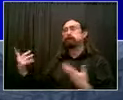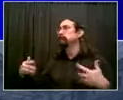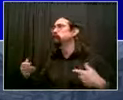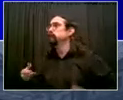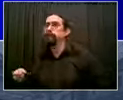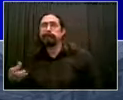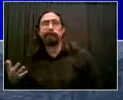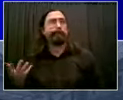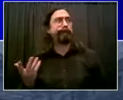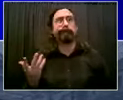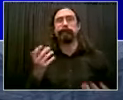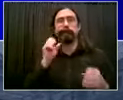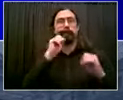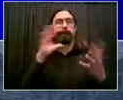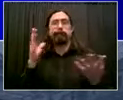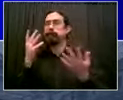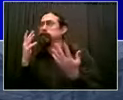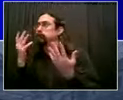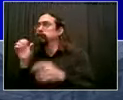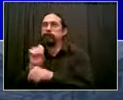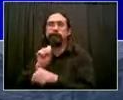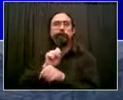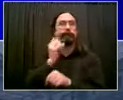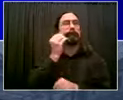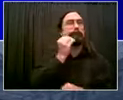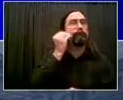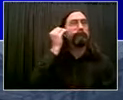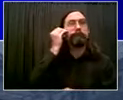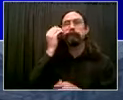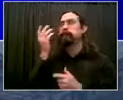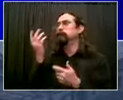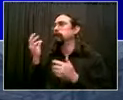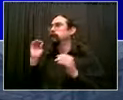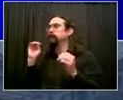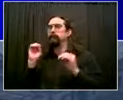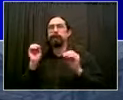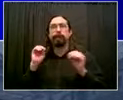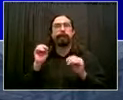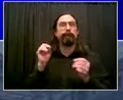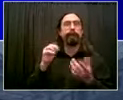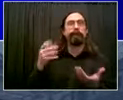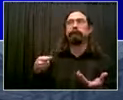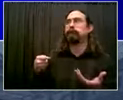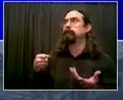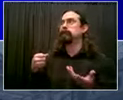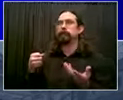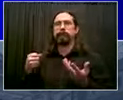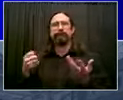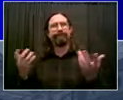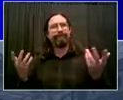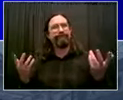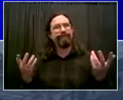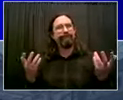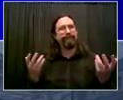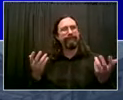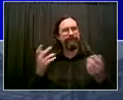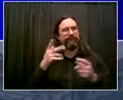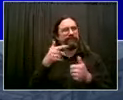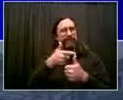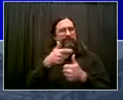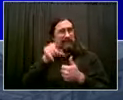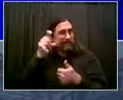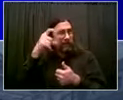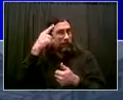Reentry planning, discharge planning, housing, health support, including mental health support, making sure people have some